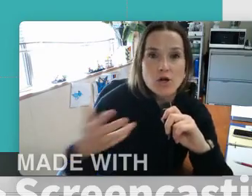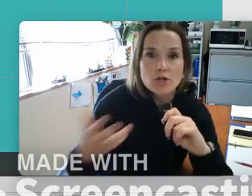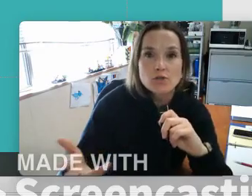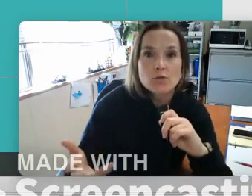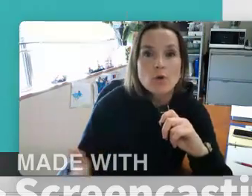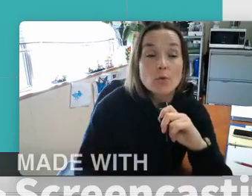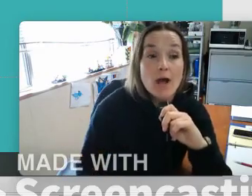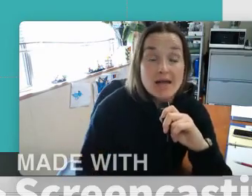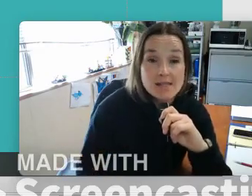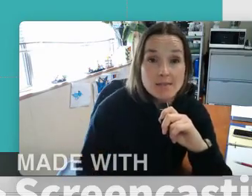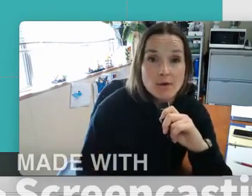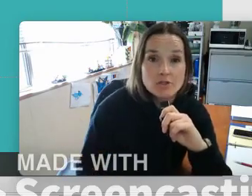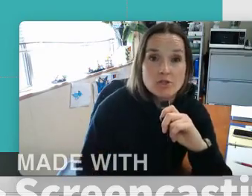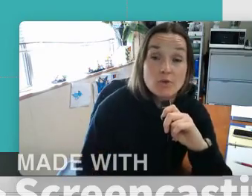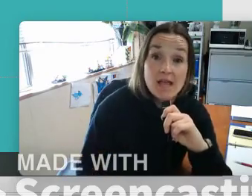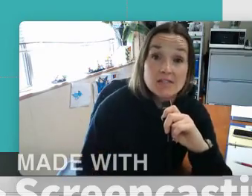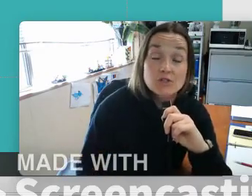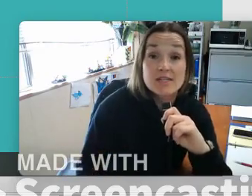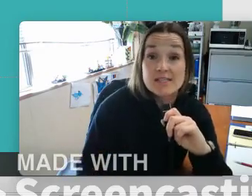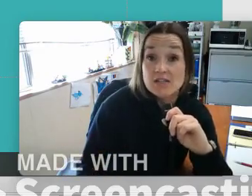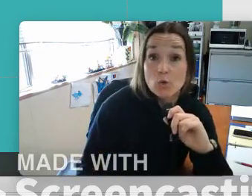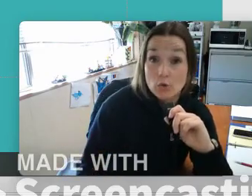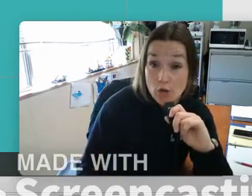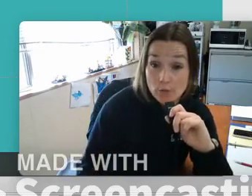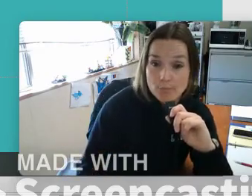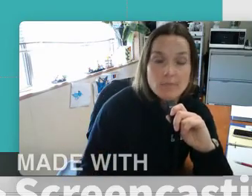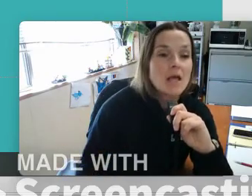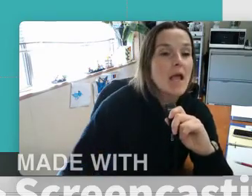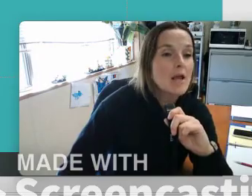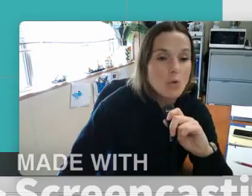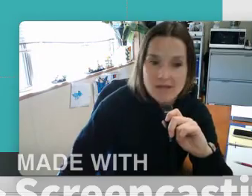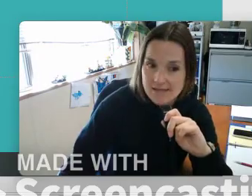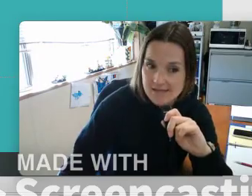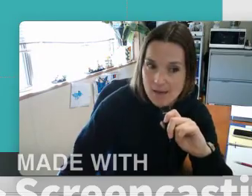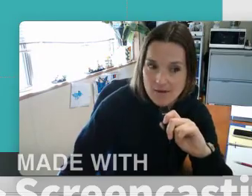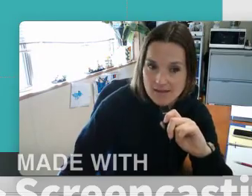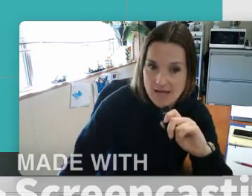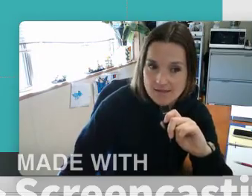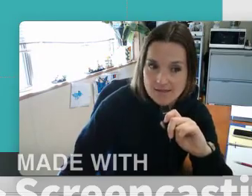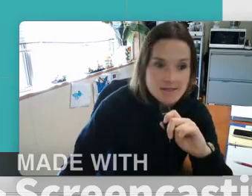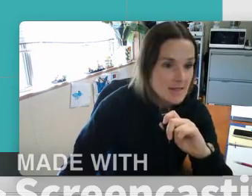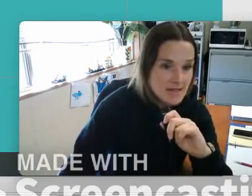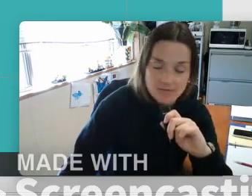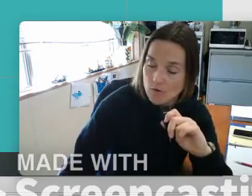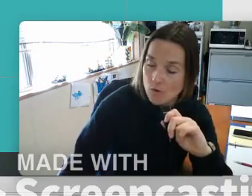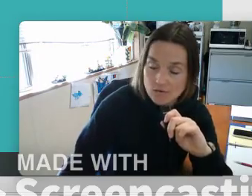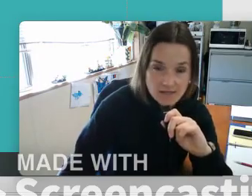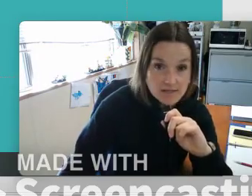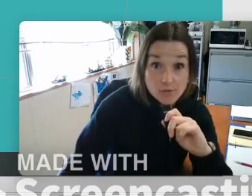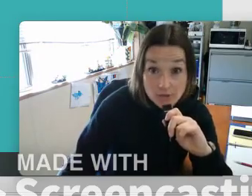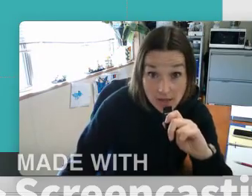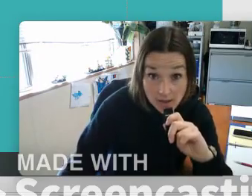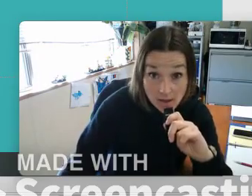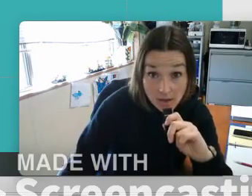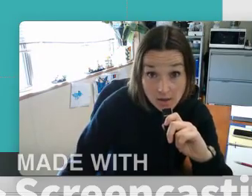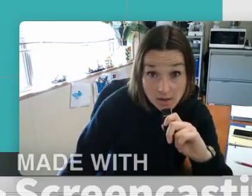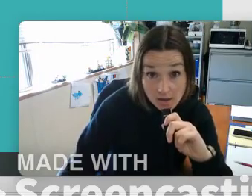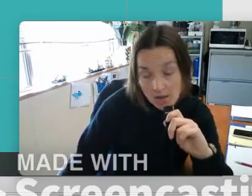you're talking to know you are asking them a question where the answer is yes or no. It only has to happen at the end. It doesn't have to be the whole sentence where you're